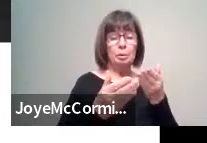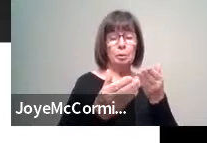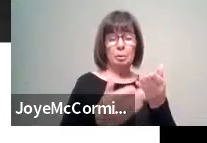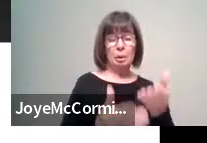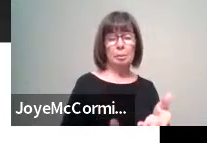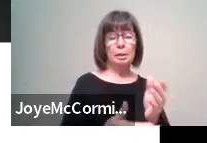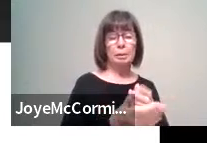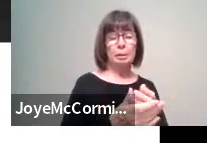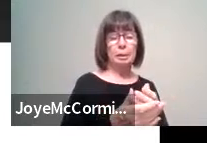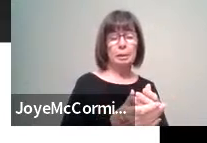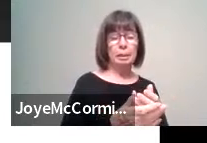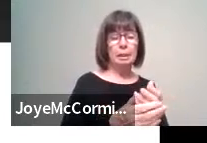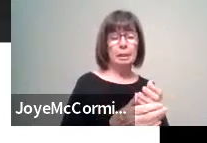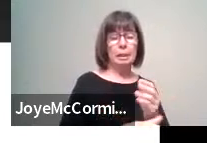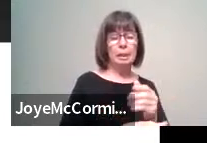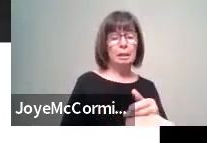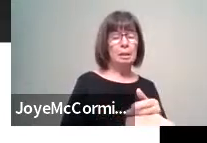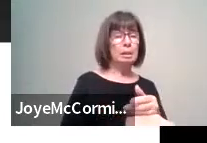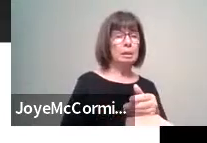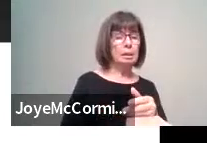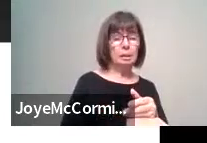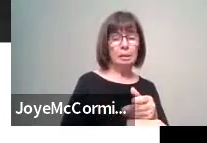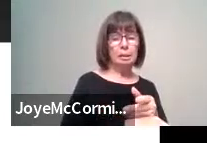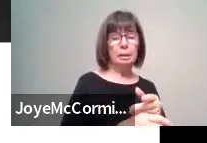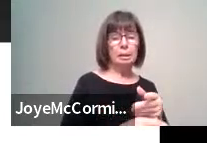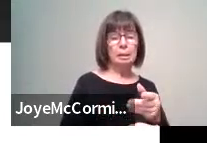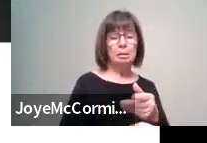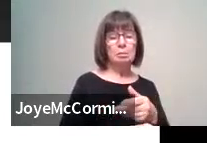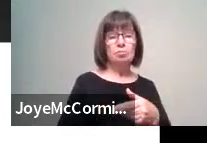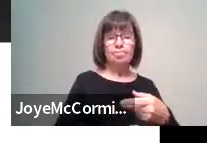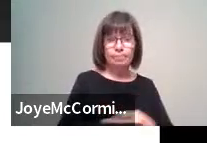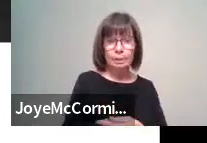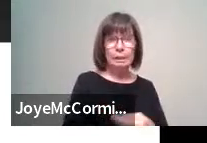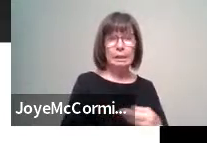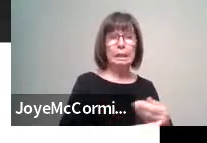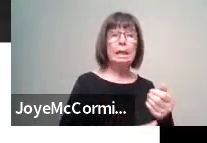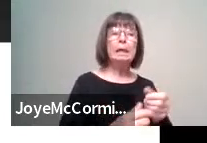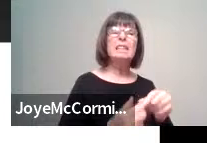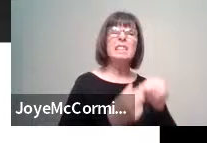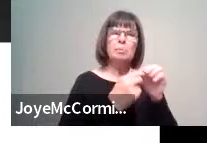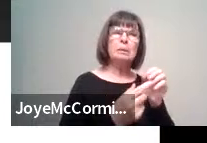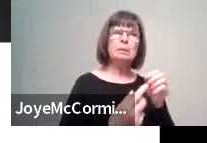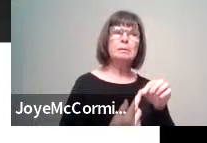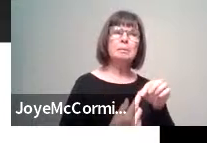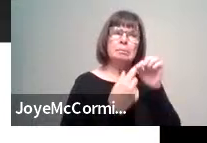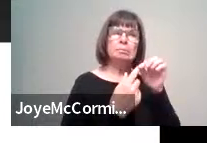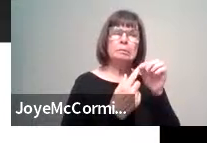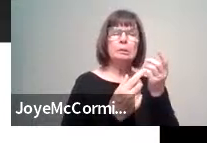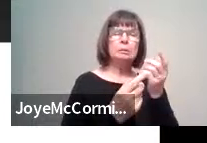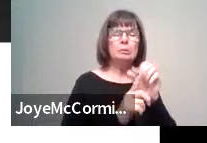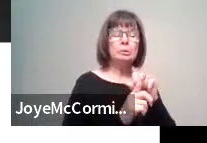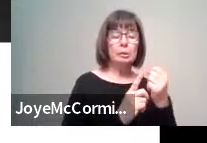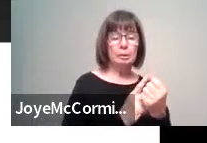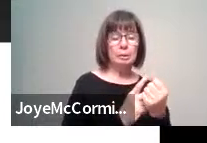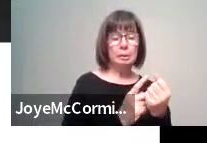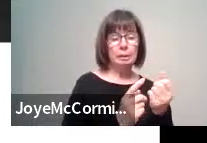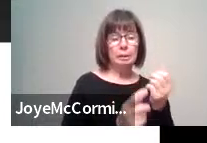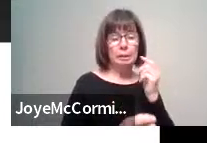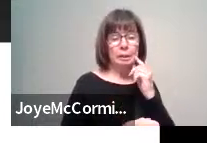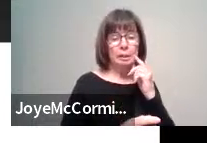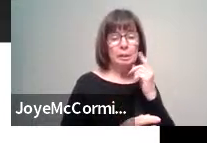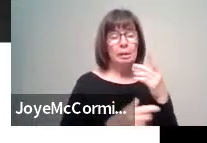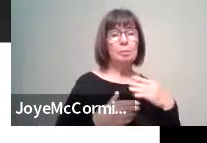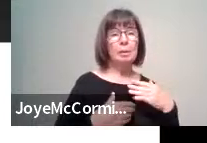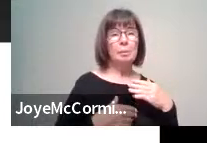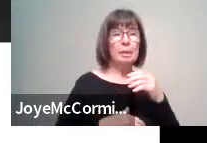administration intradermally, except in certain circumstances. Those circumstances include in persons under the age of